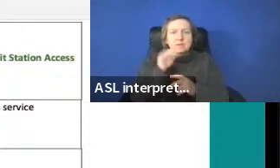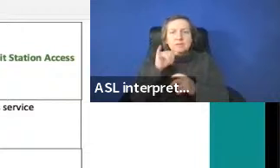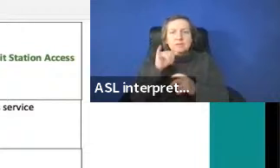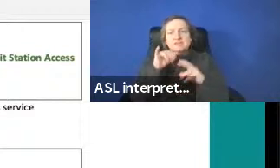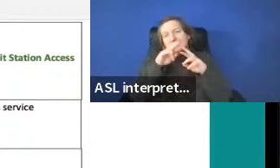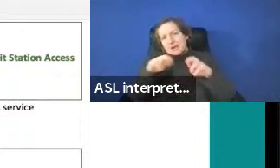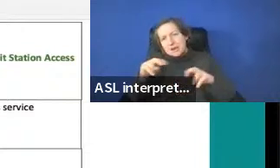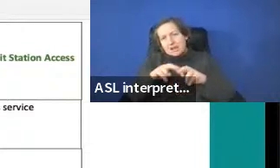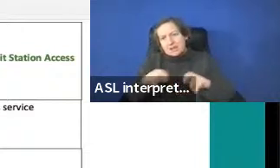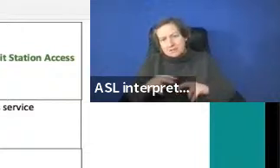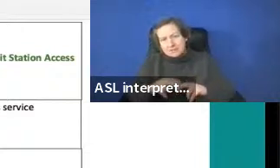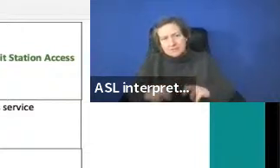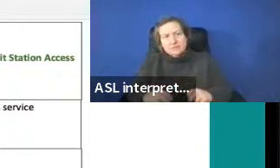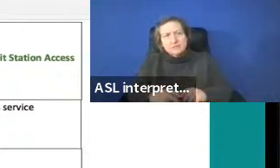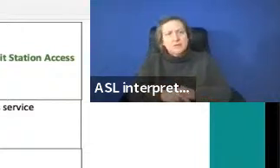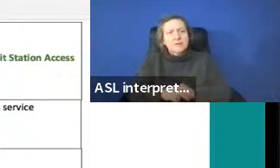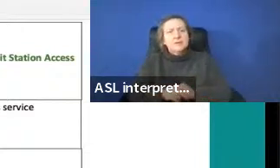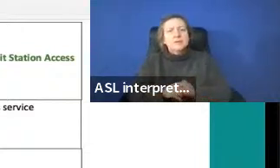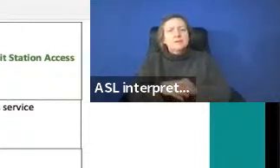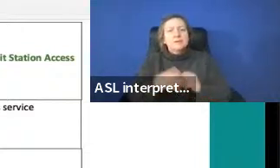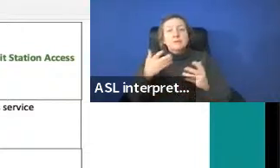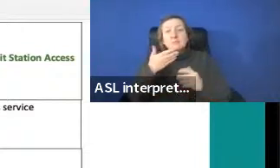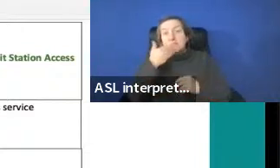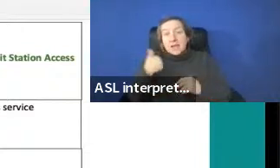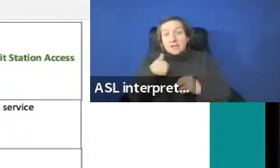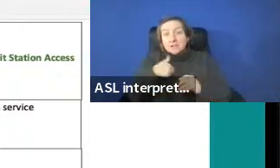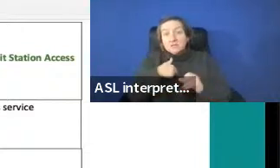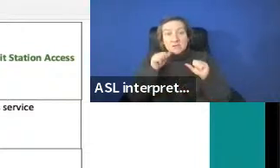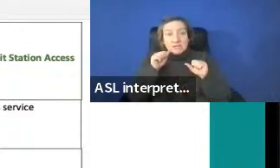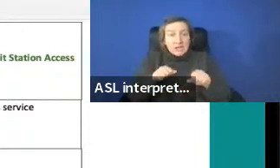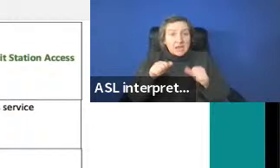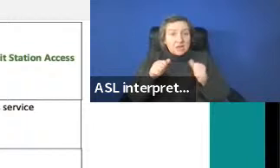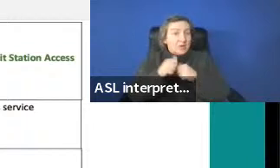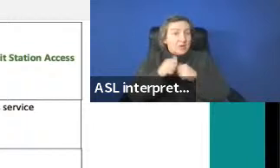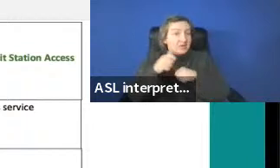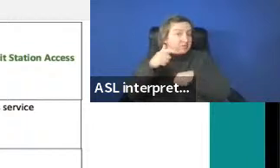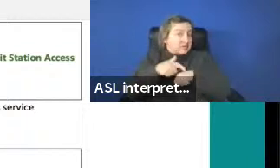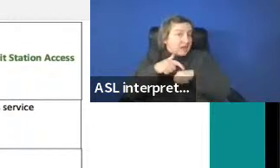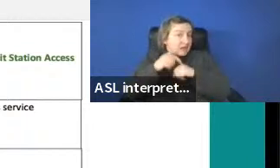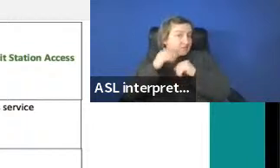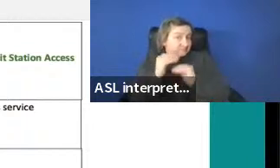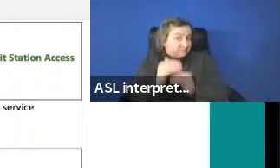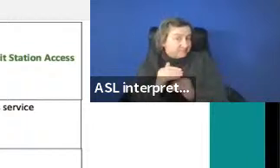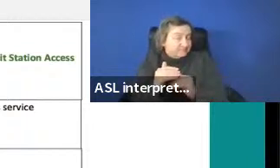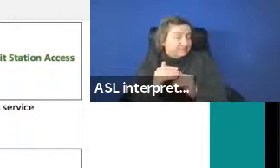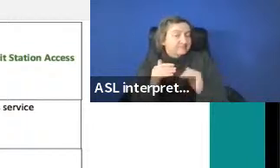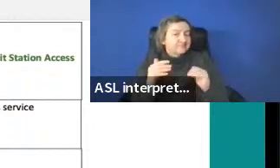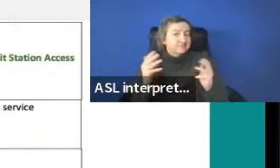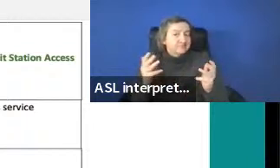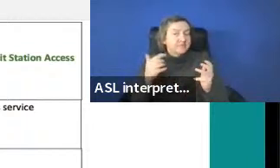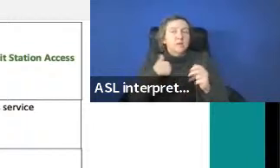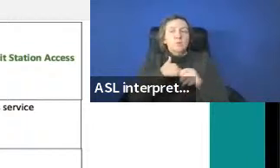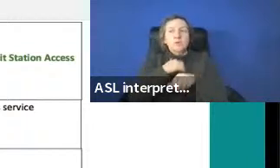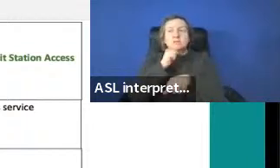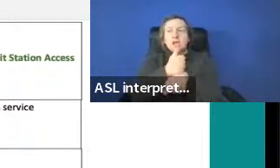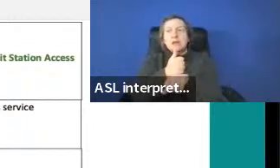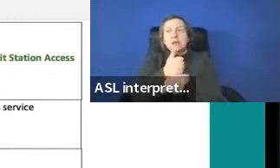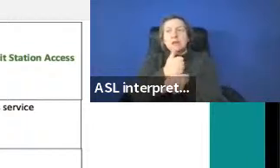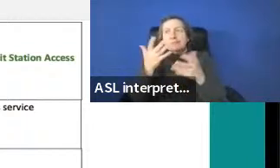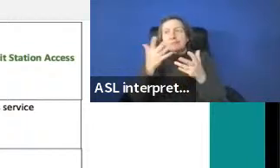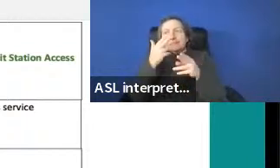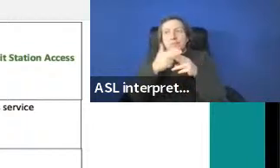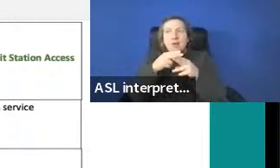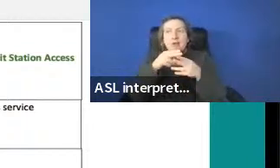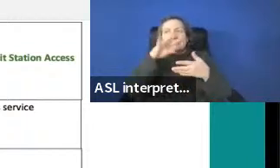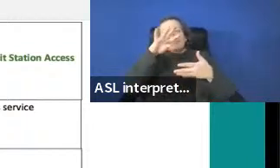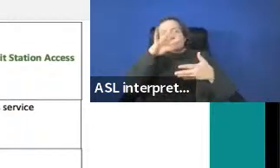analysis. The best we could in the time allocated for the task is to put together what we're calling a